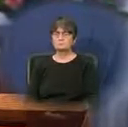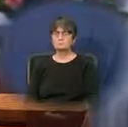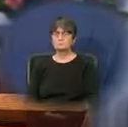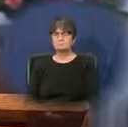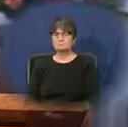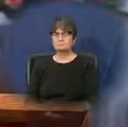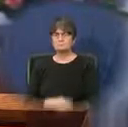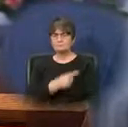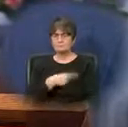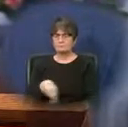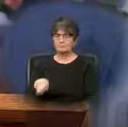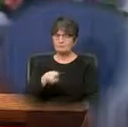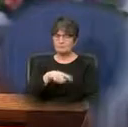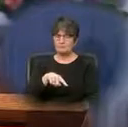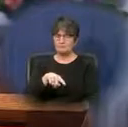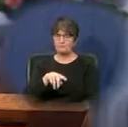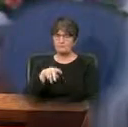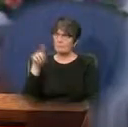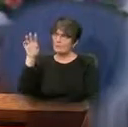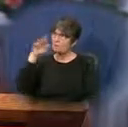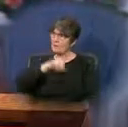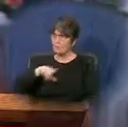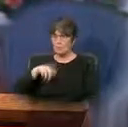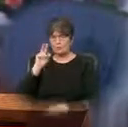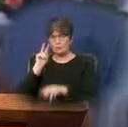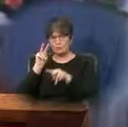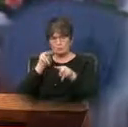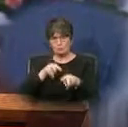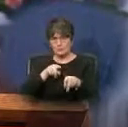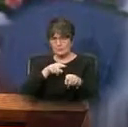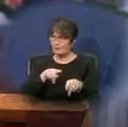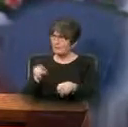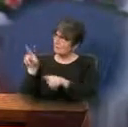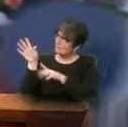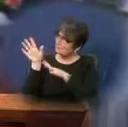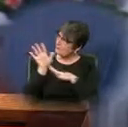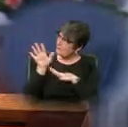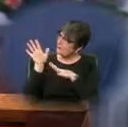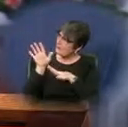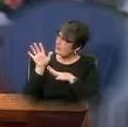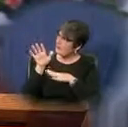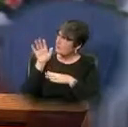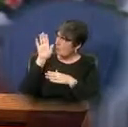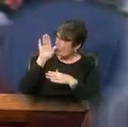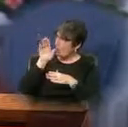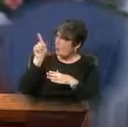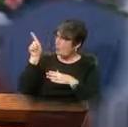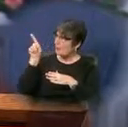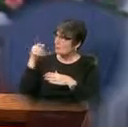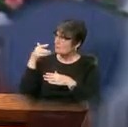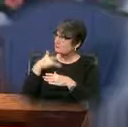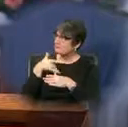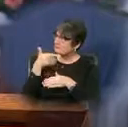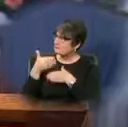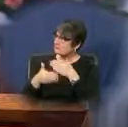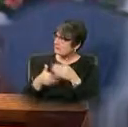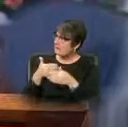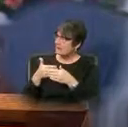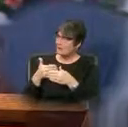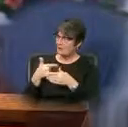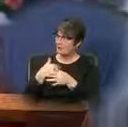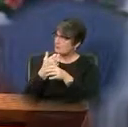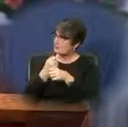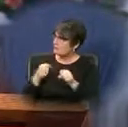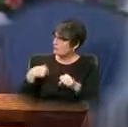See, the eyes of the Lord are upon those who fear him, upon those who hope for his kindness, to deliver them from